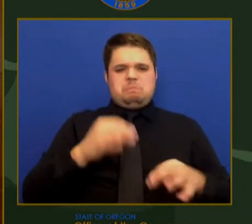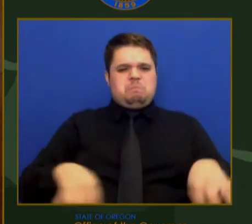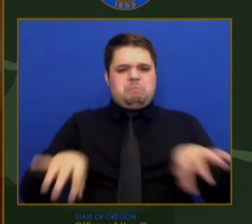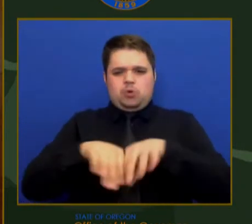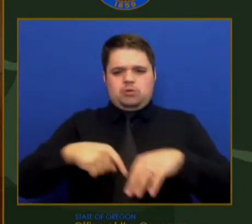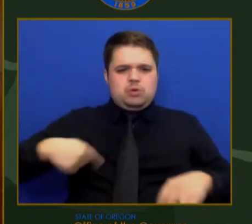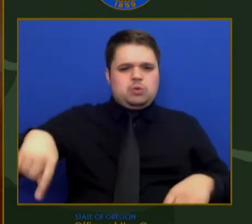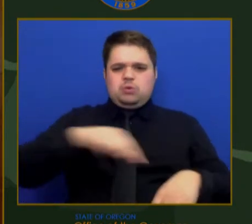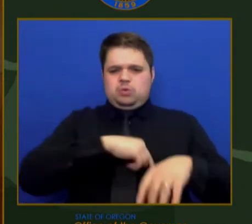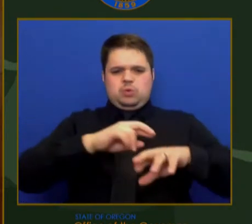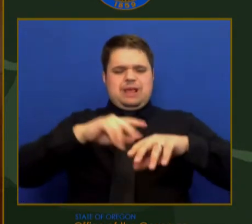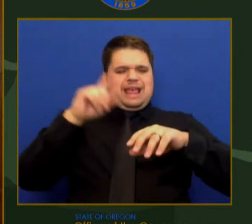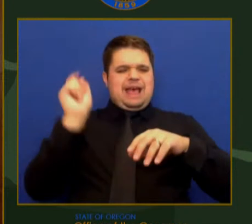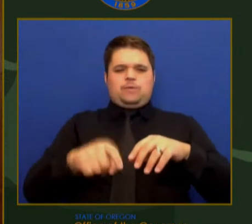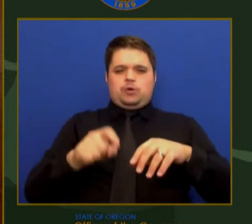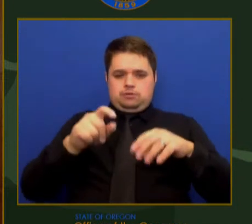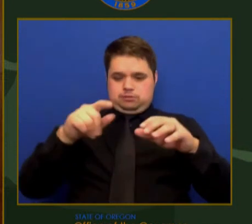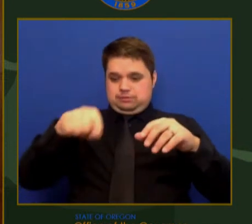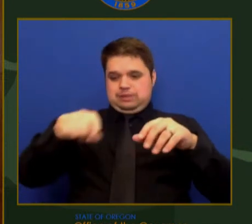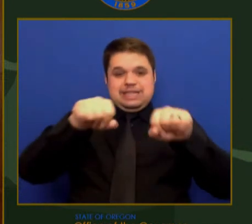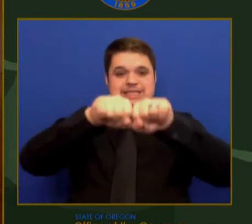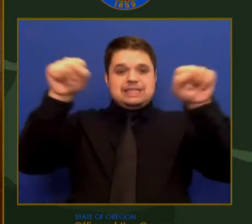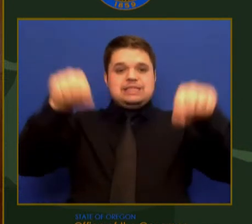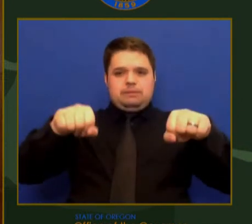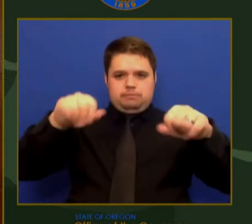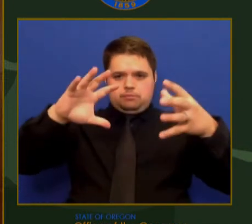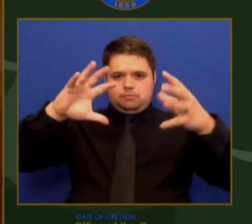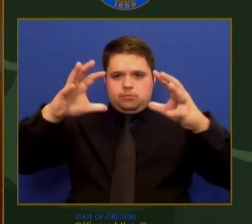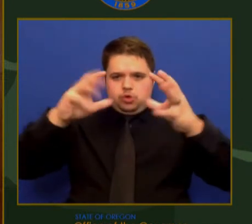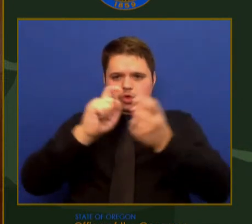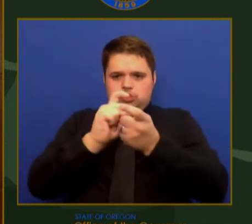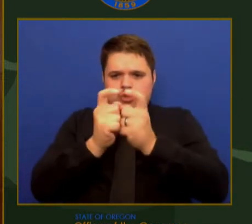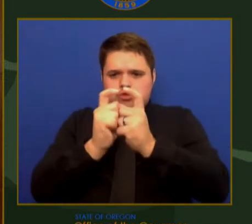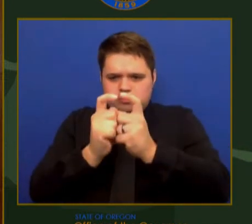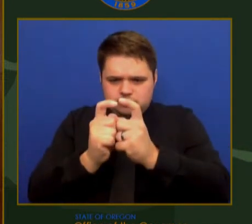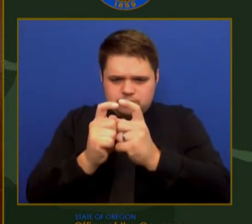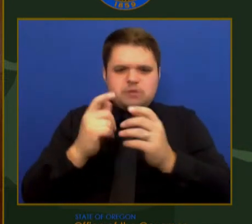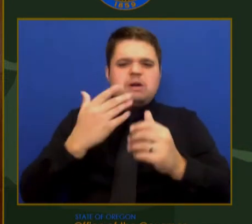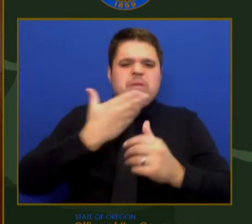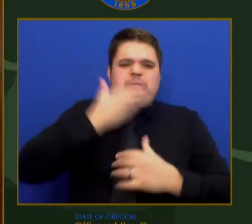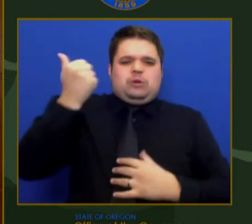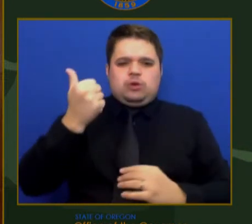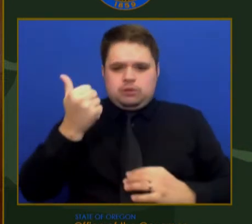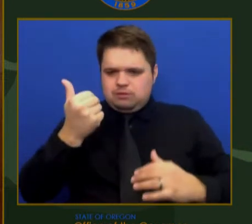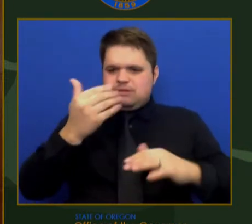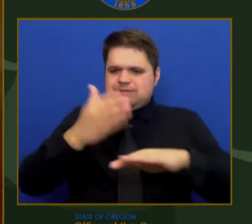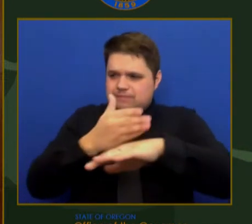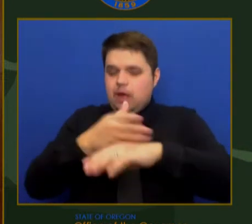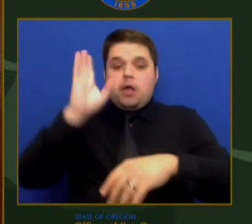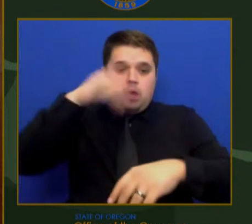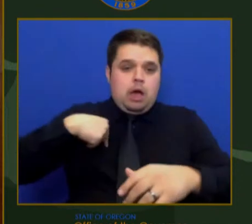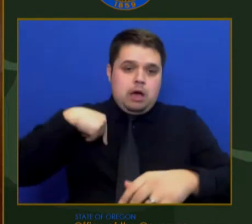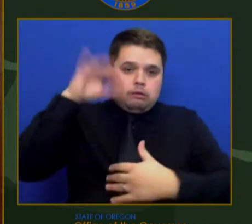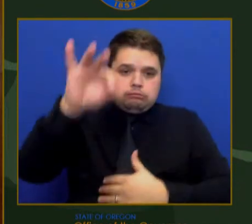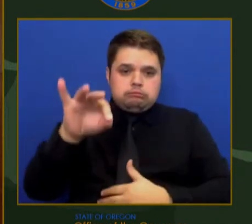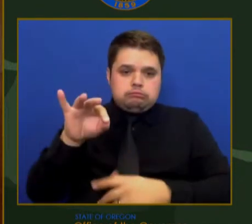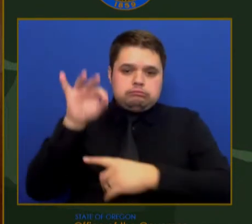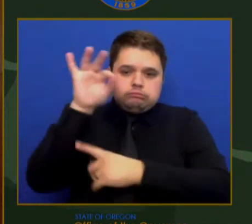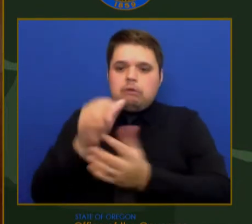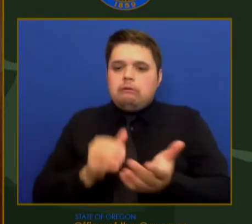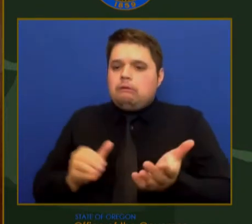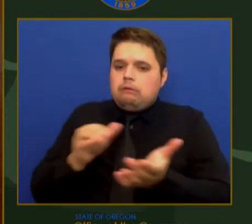against working families, particularly families of color. We must keep our eyes fixed on the deep